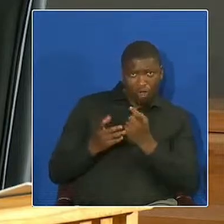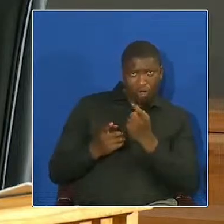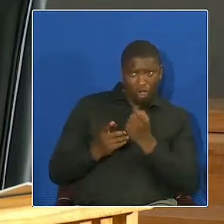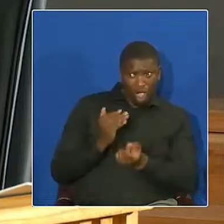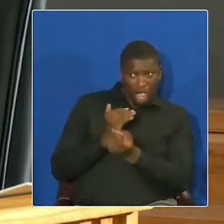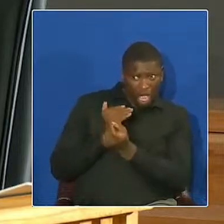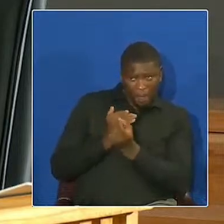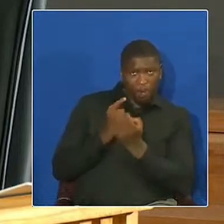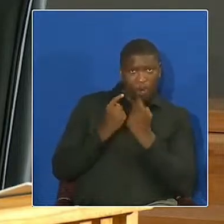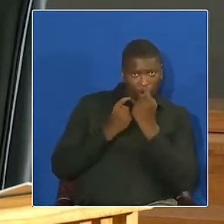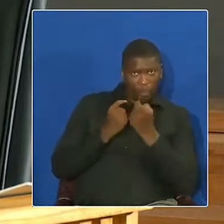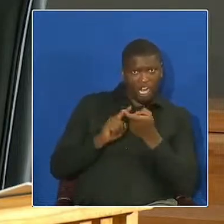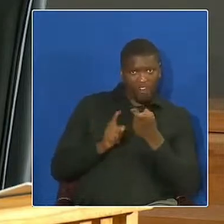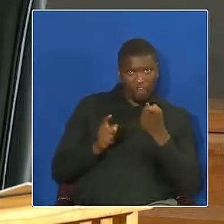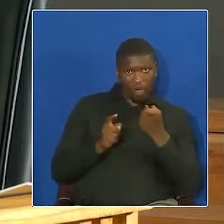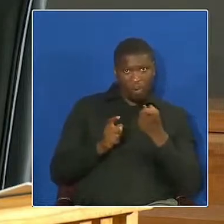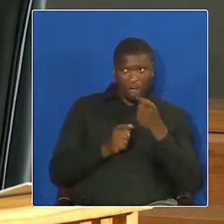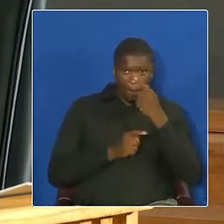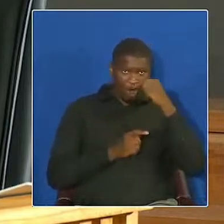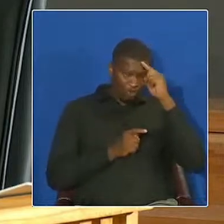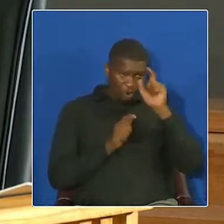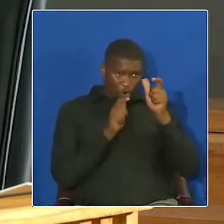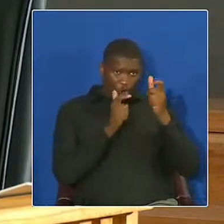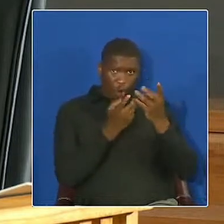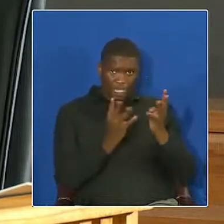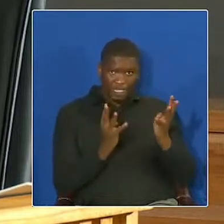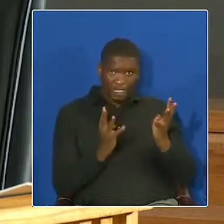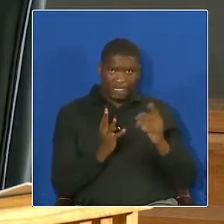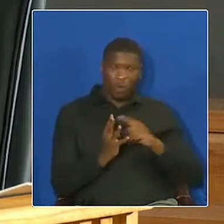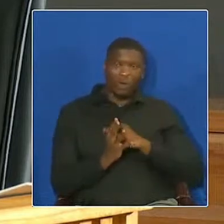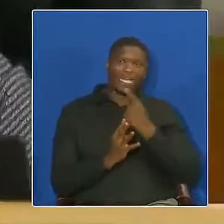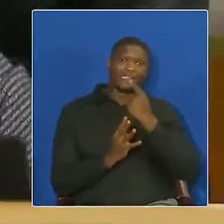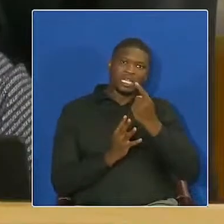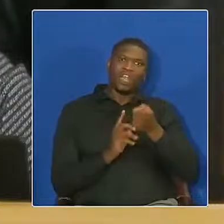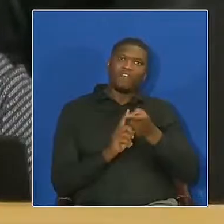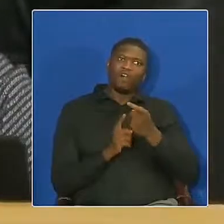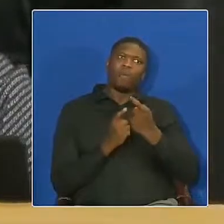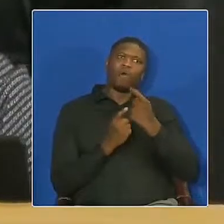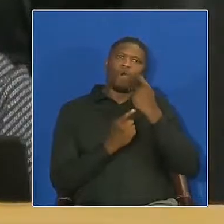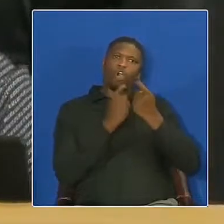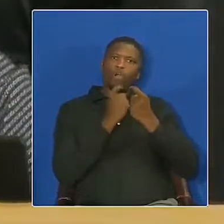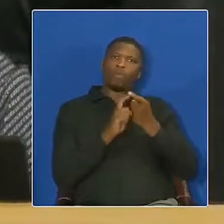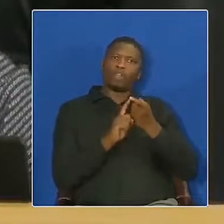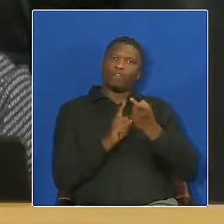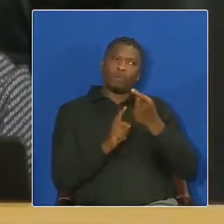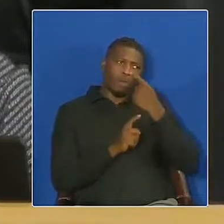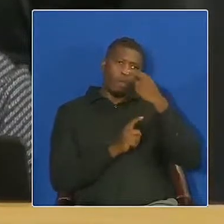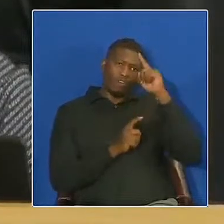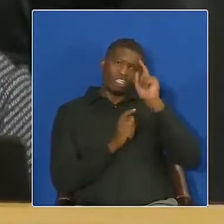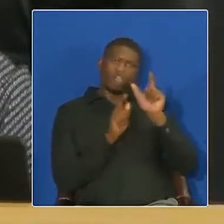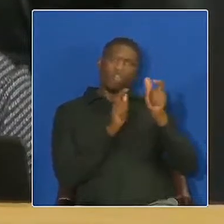by the Portfolio Committee, because the heading says following a complaint lodged by the Portfolio